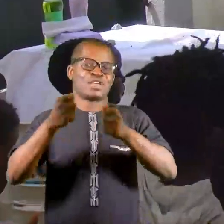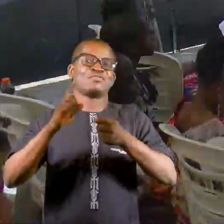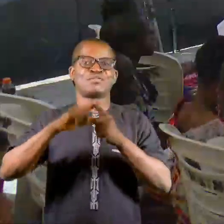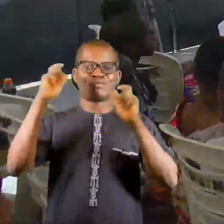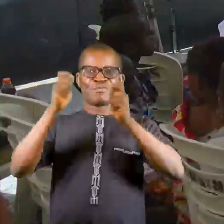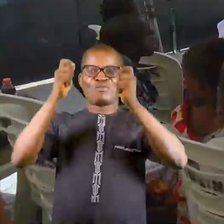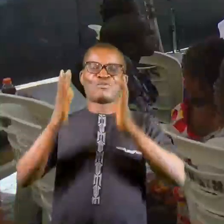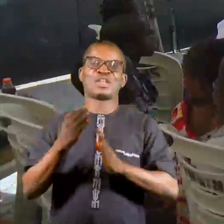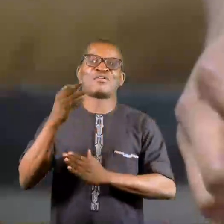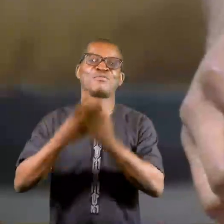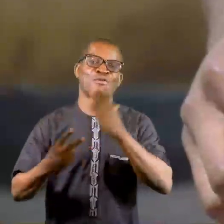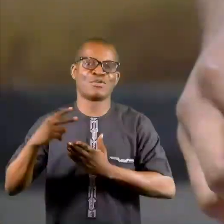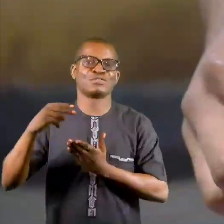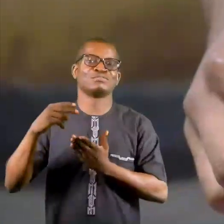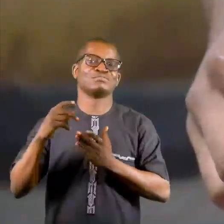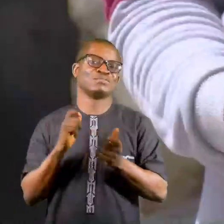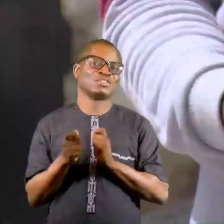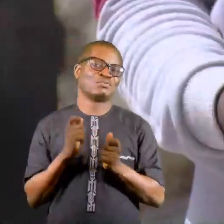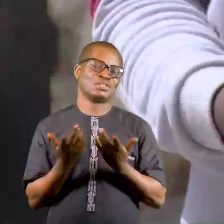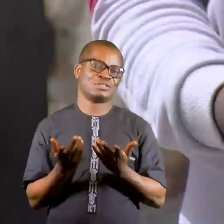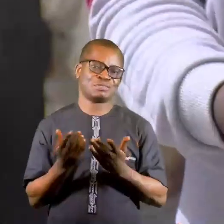presentation of gifts to the winners of the quiz competition,